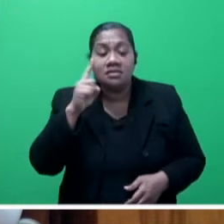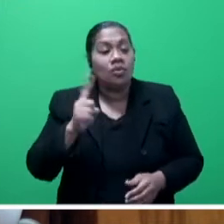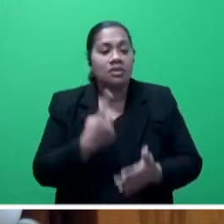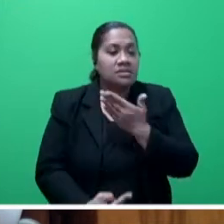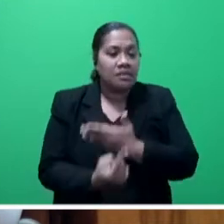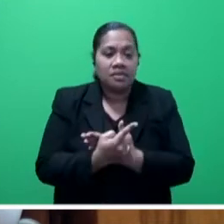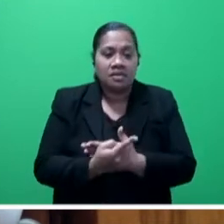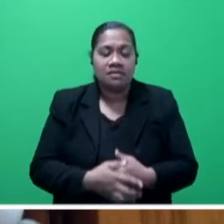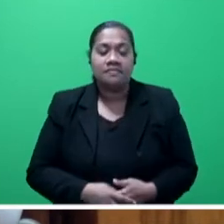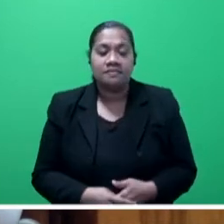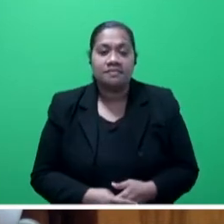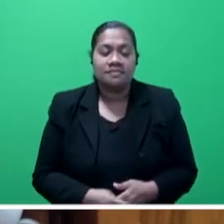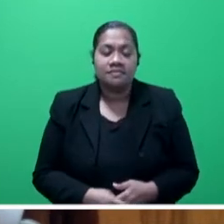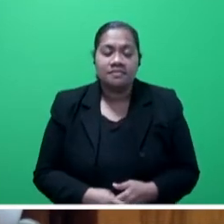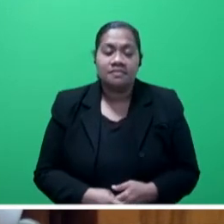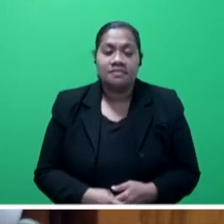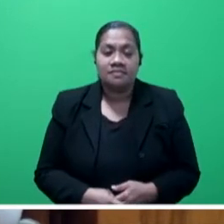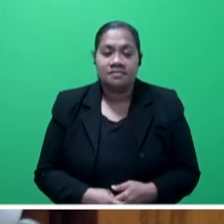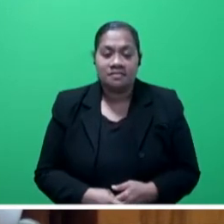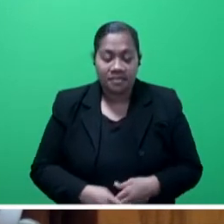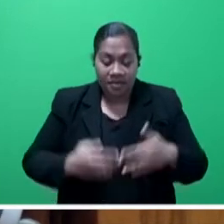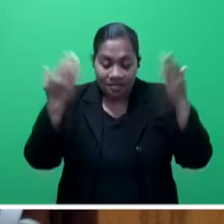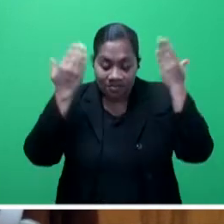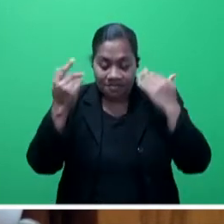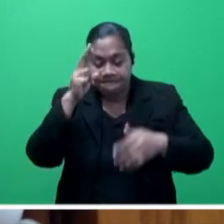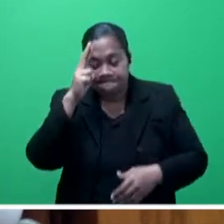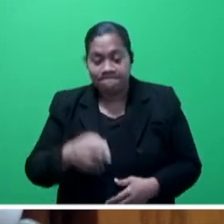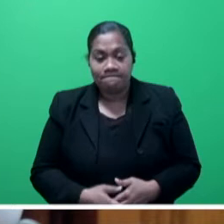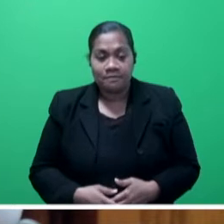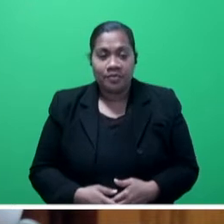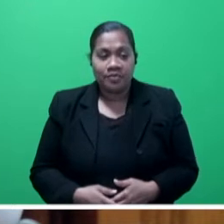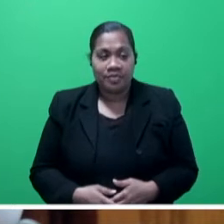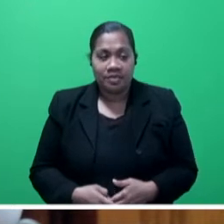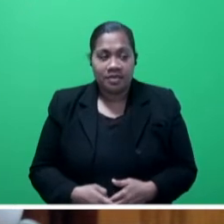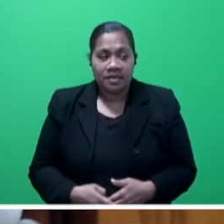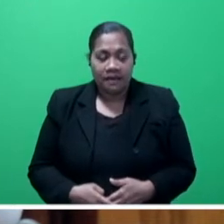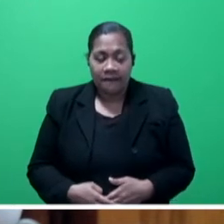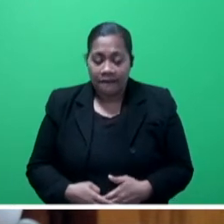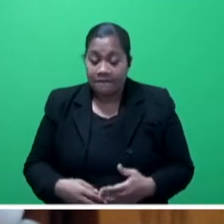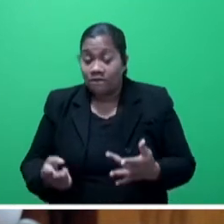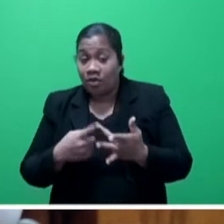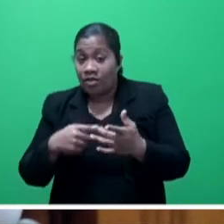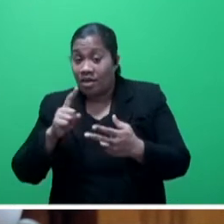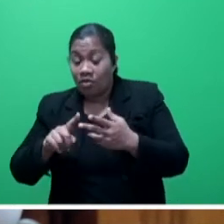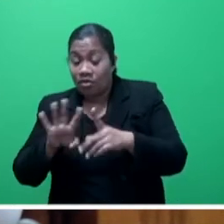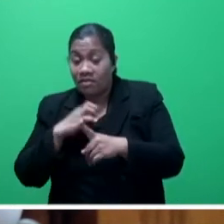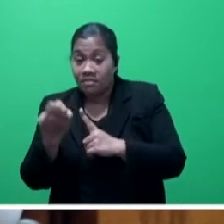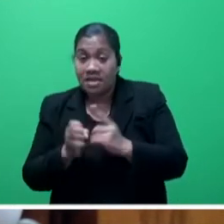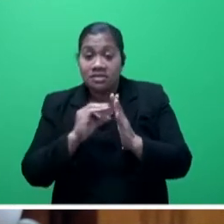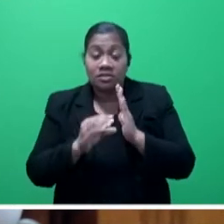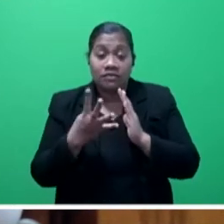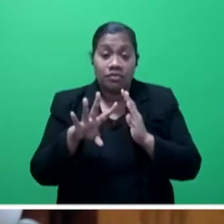ground. Mr. Speaker say, on the other portfolio of environment, Mr. Speaker say, Section 40 of the Constitution